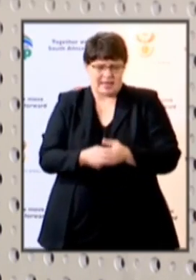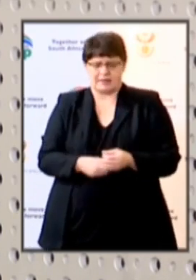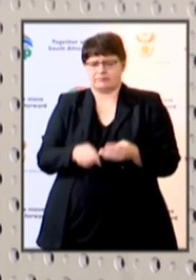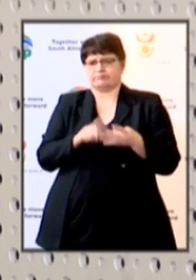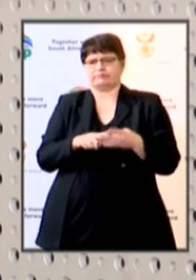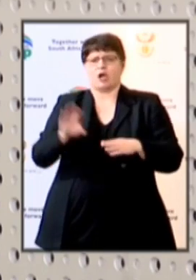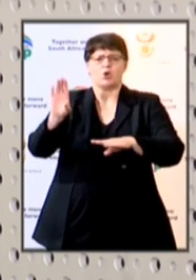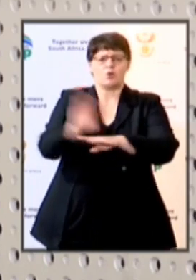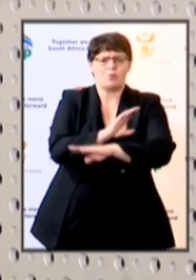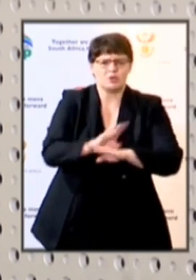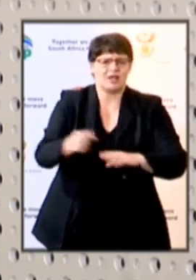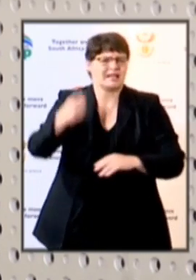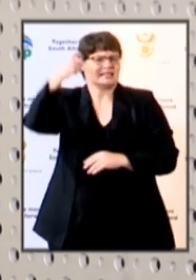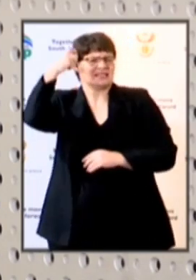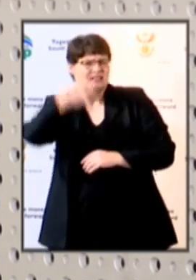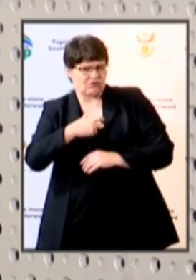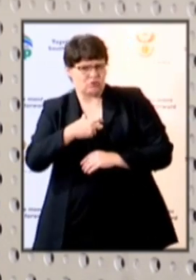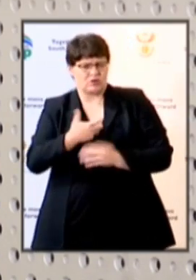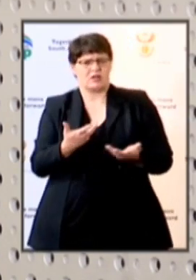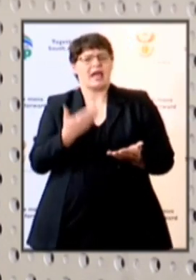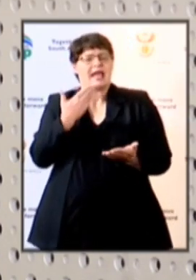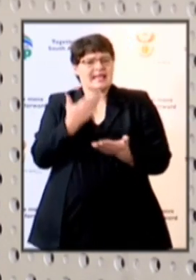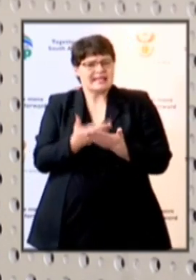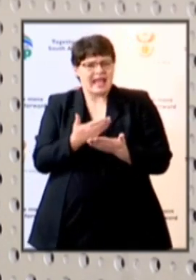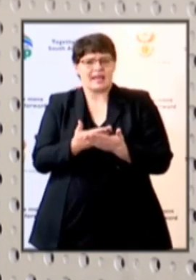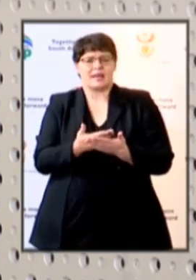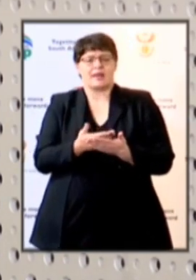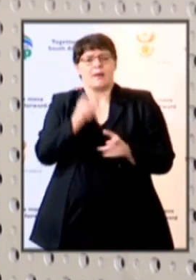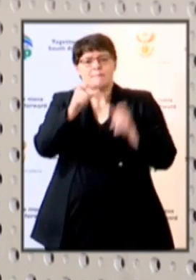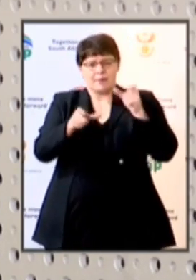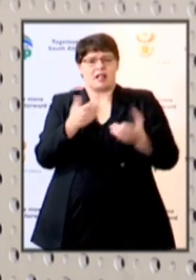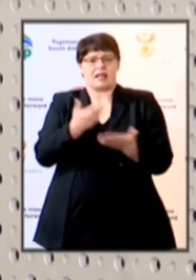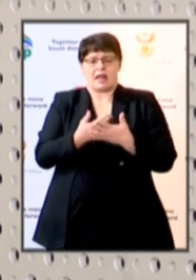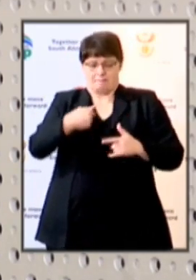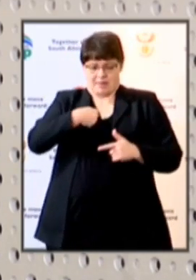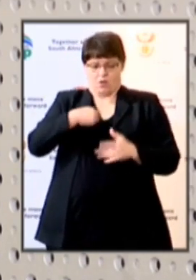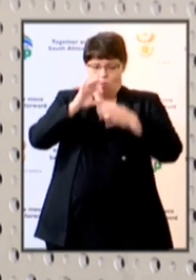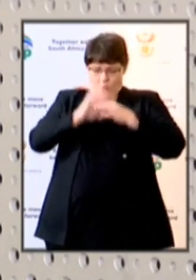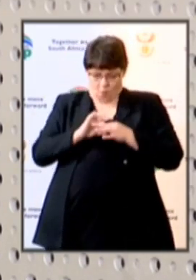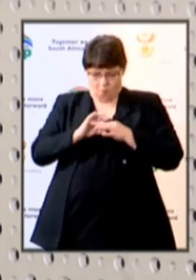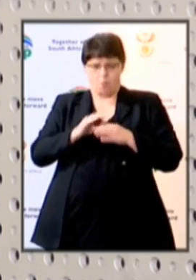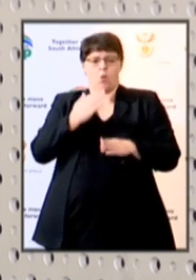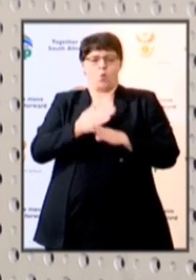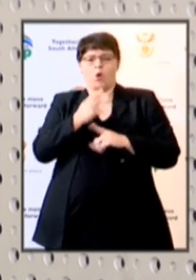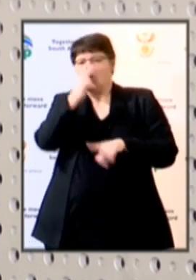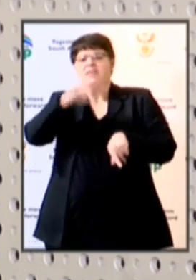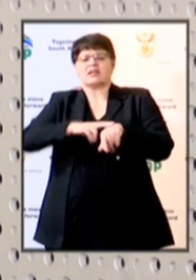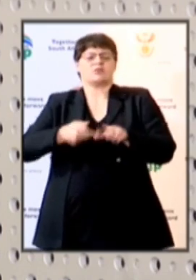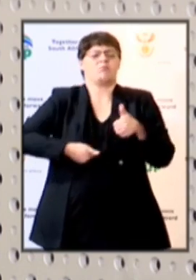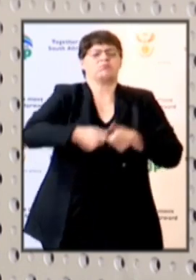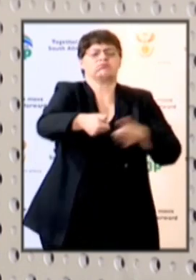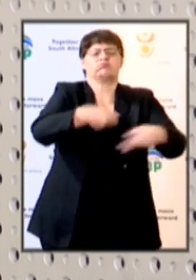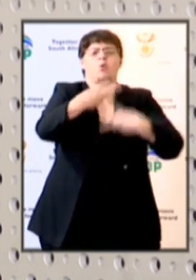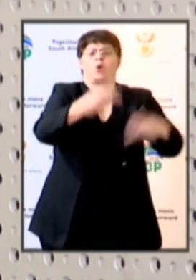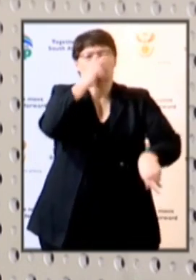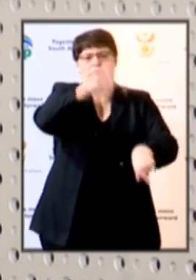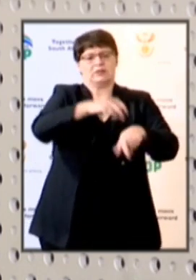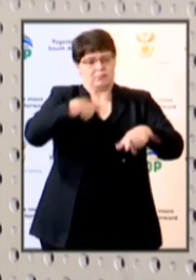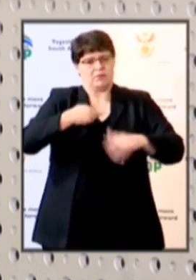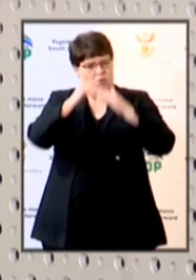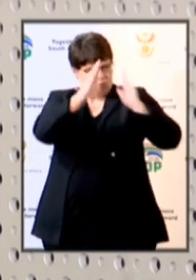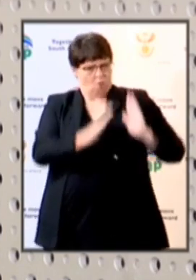computers and mobile phones, so that we can enable more people to work from home. Some car manufacturing